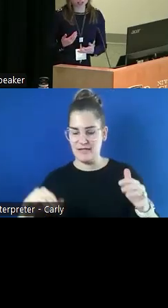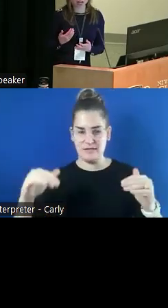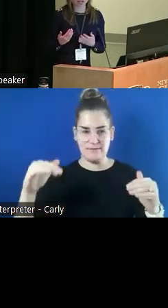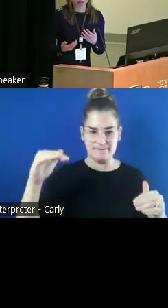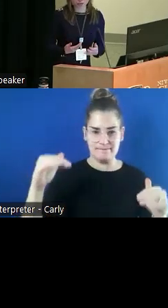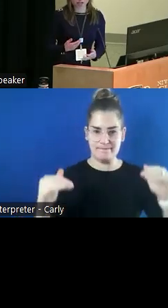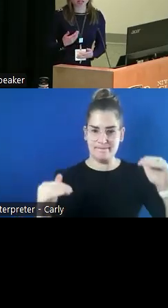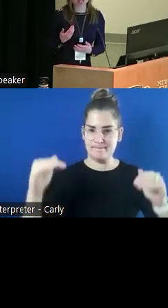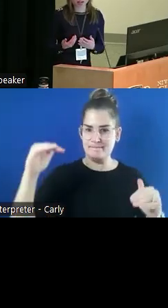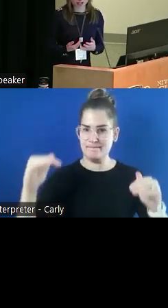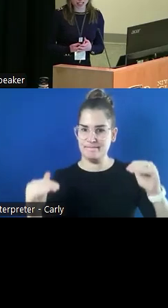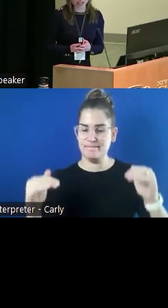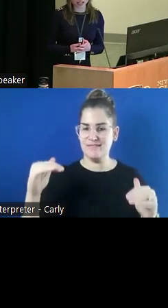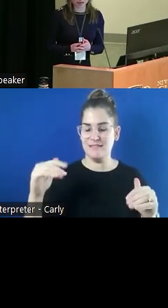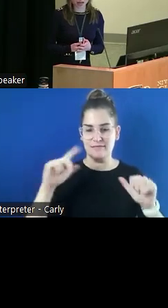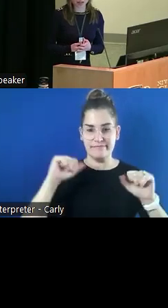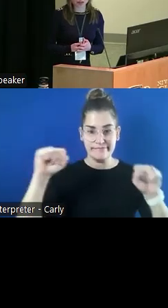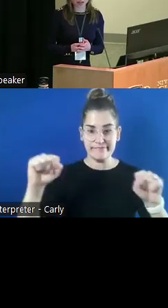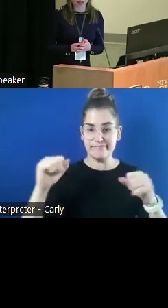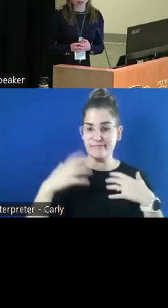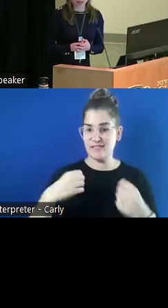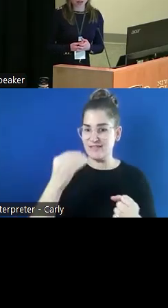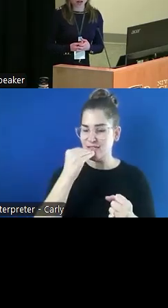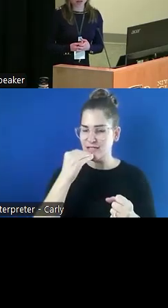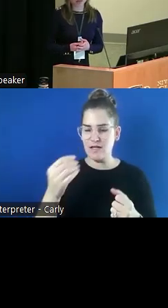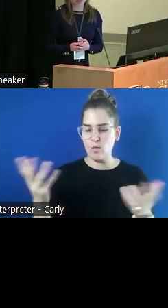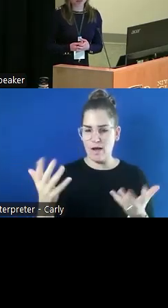engaging in exercise and healthy eating patterns.